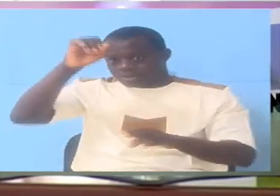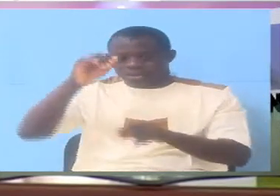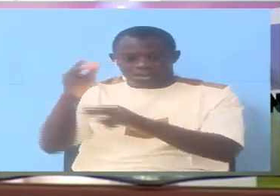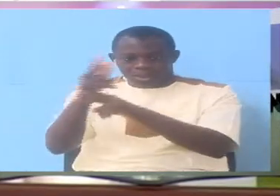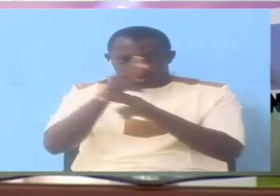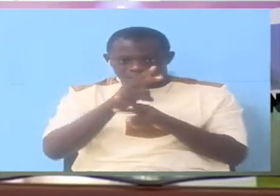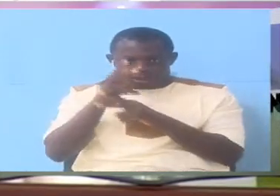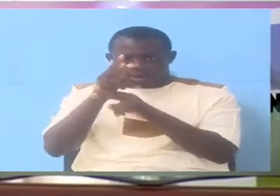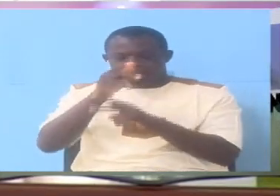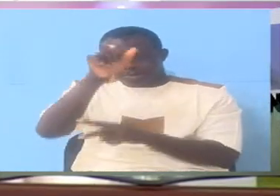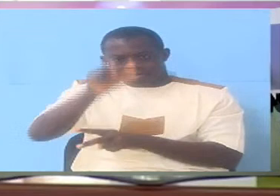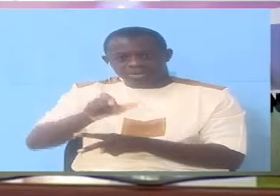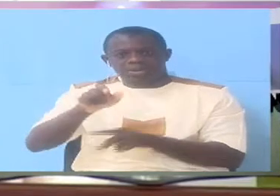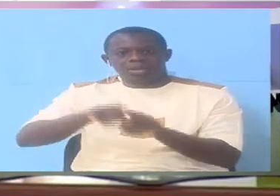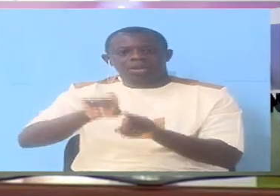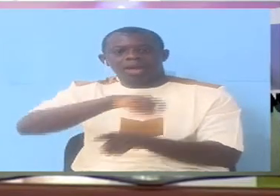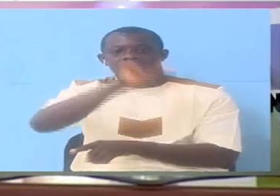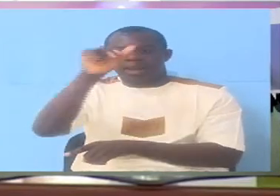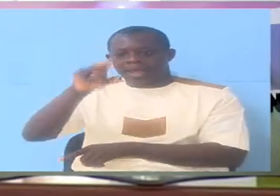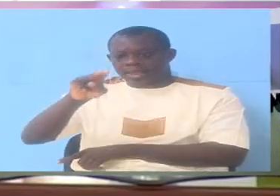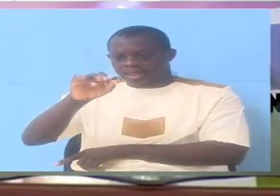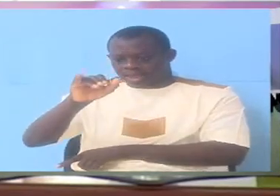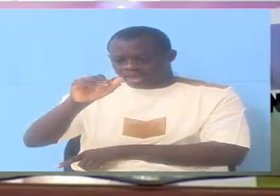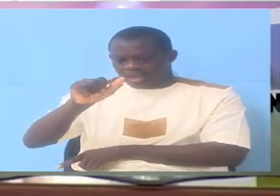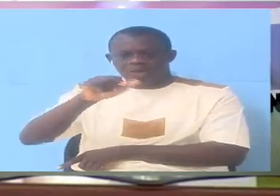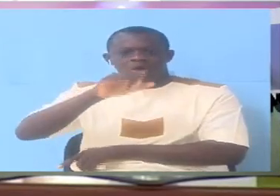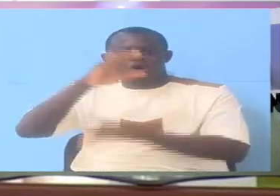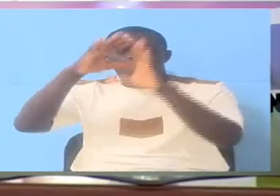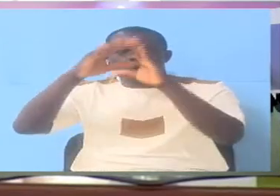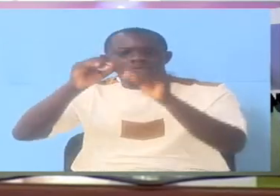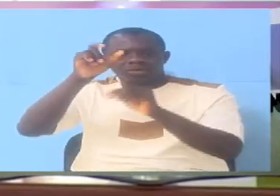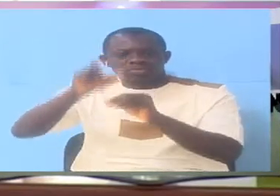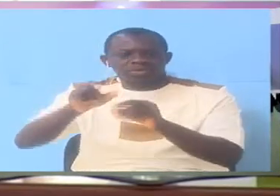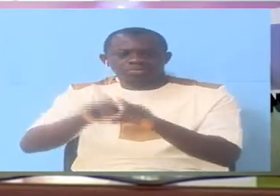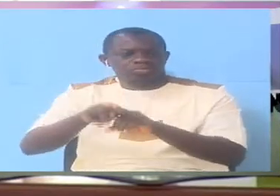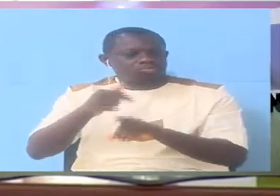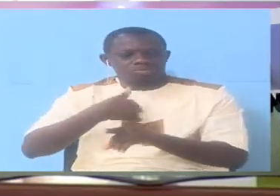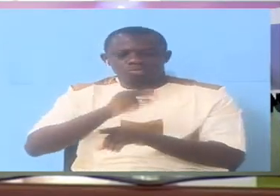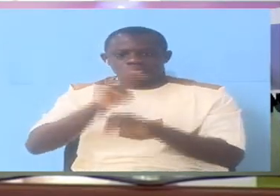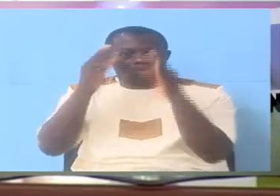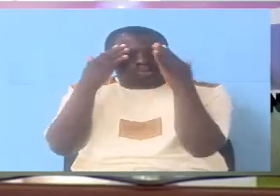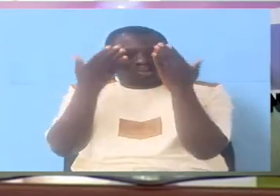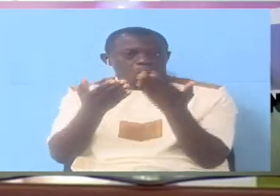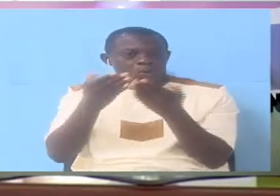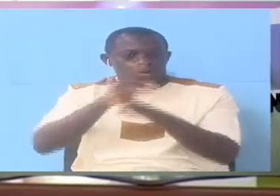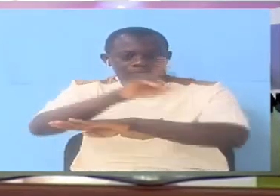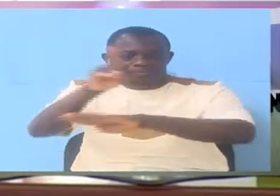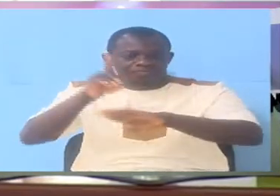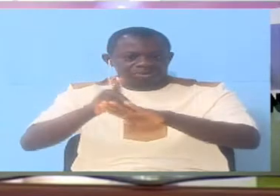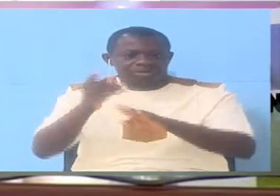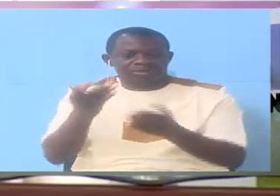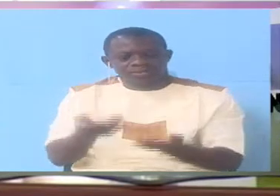daal ca mujjanteel ga daal sa gaal googu di GNS Fatima mujjee naa indi ñëpp nag ci lañ leen dal di